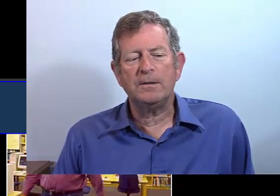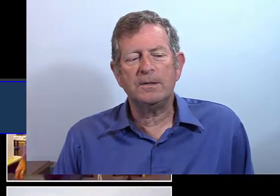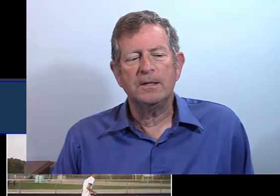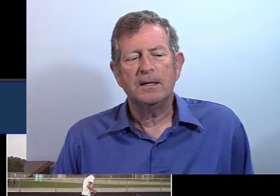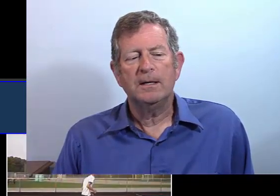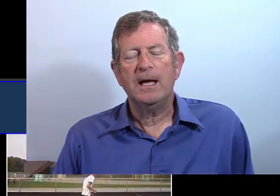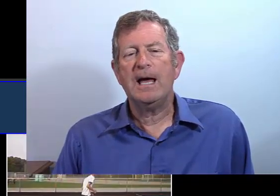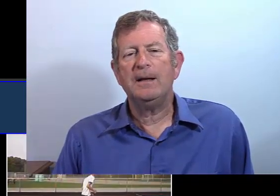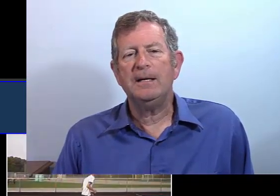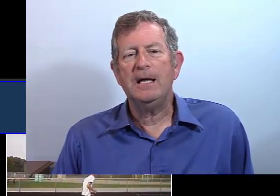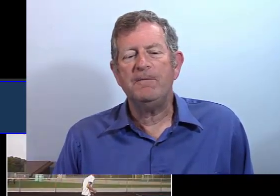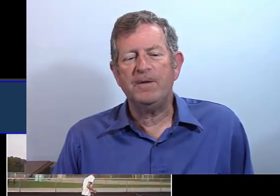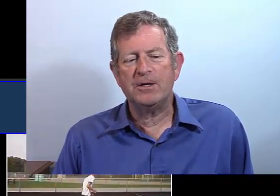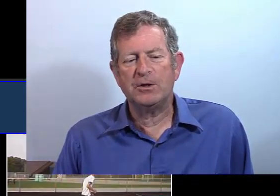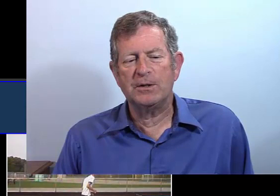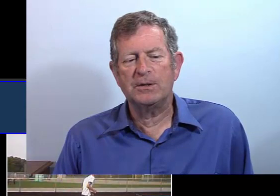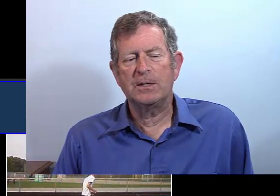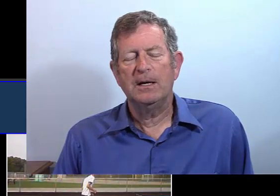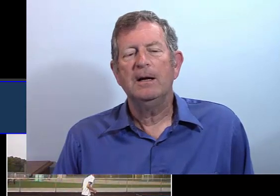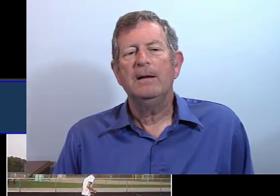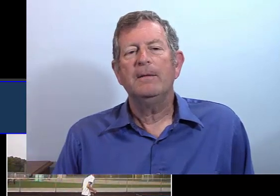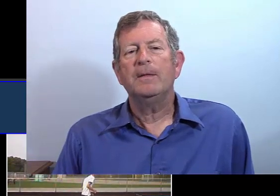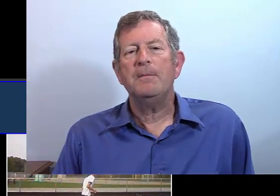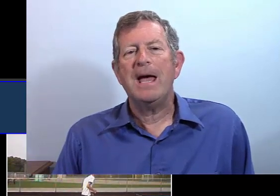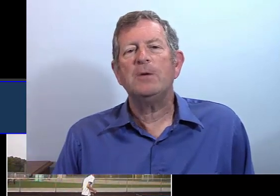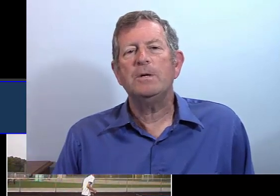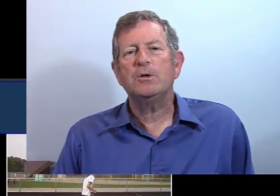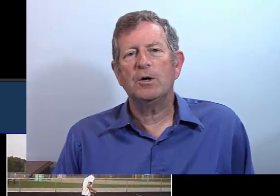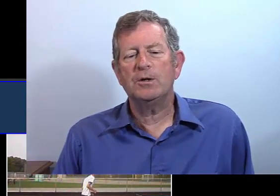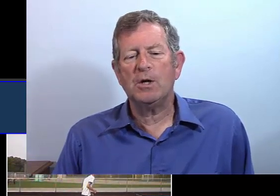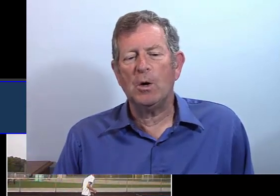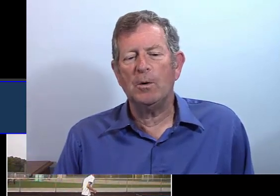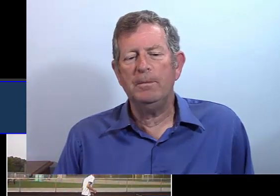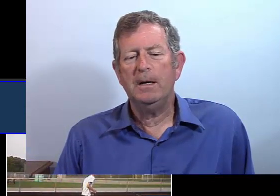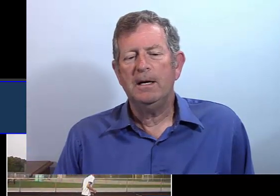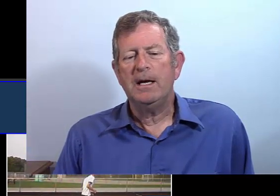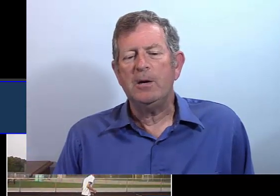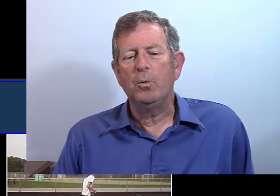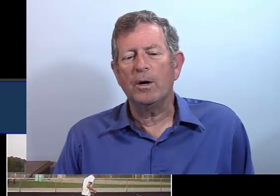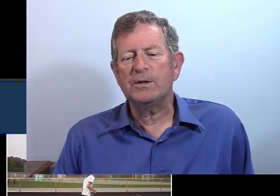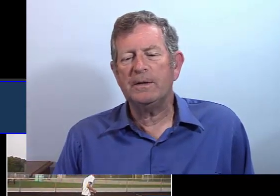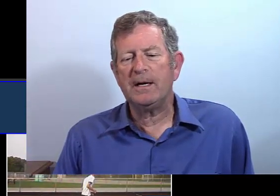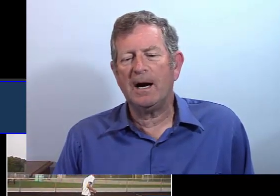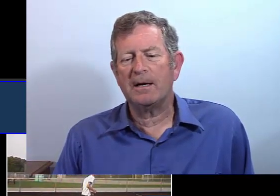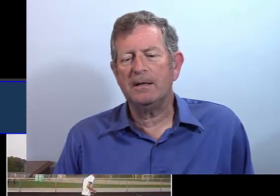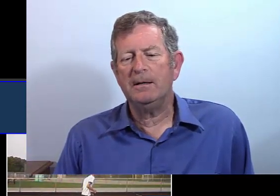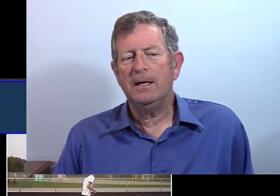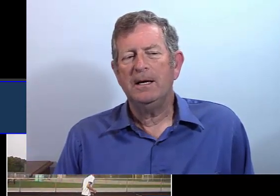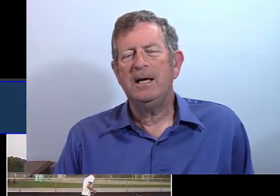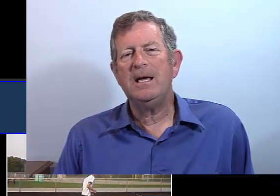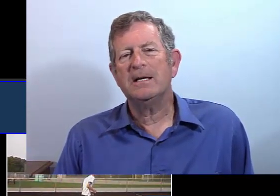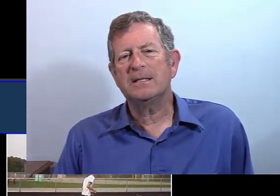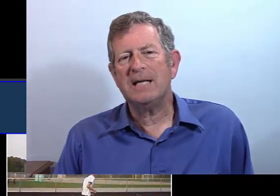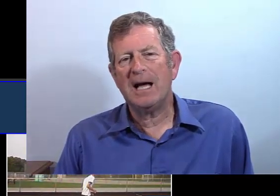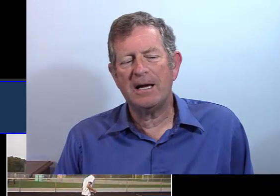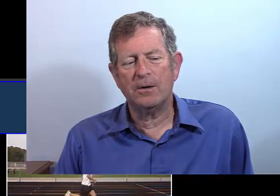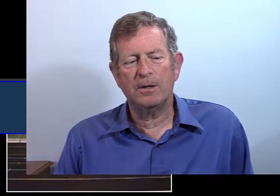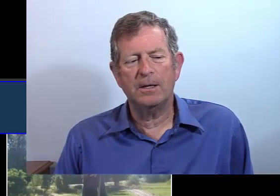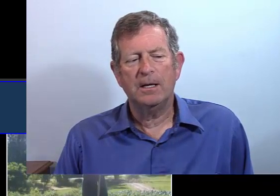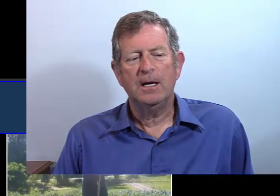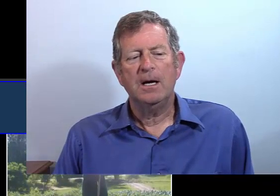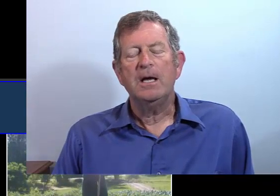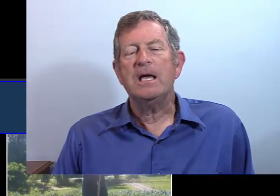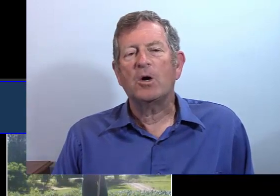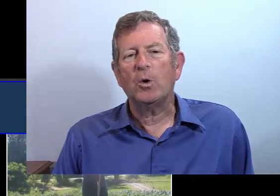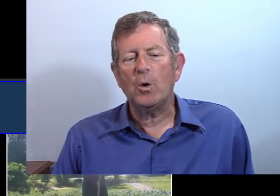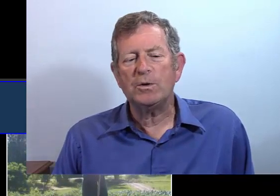boy runs. And he finishes. The man returns home. He works in the garden. He is